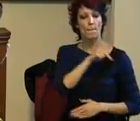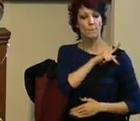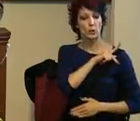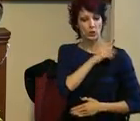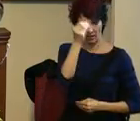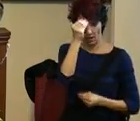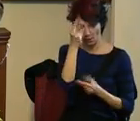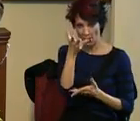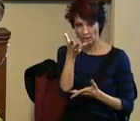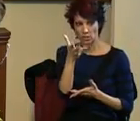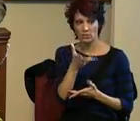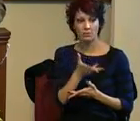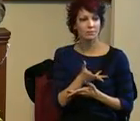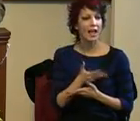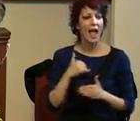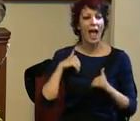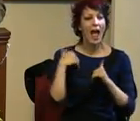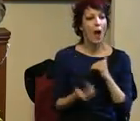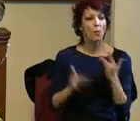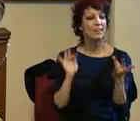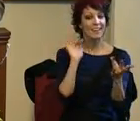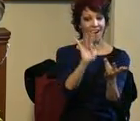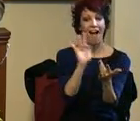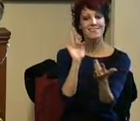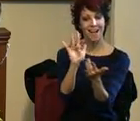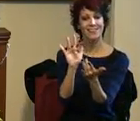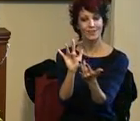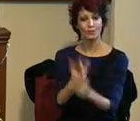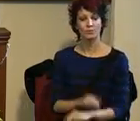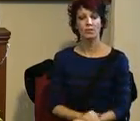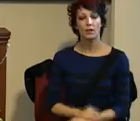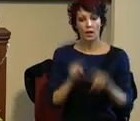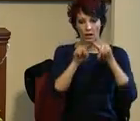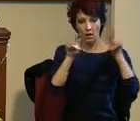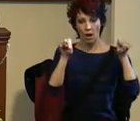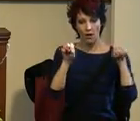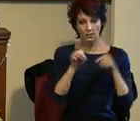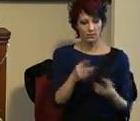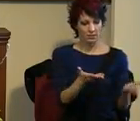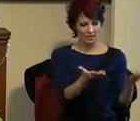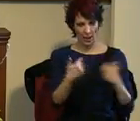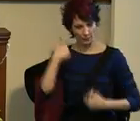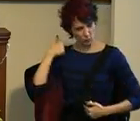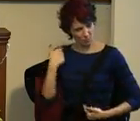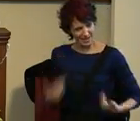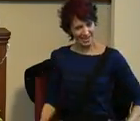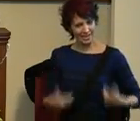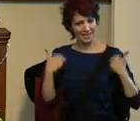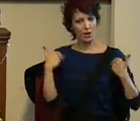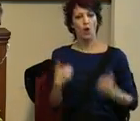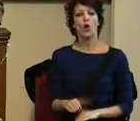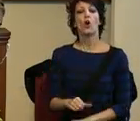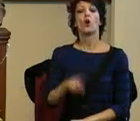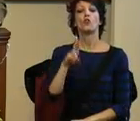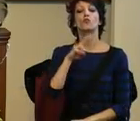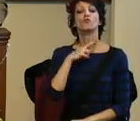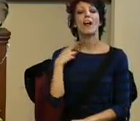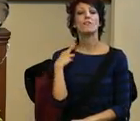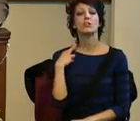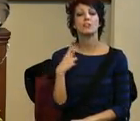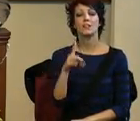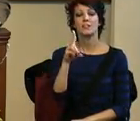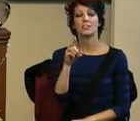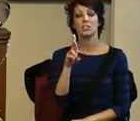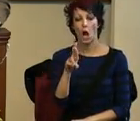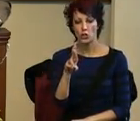information uh a way in which we'll be able to contact you uh those cards will come directly to me my name is Reverend Dr Neil Thomas I'm the senior pastor of our